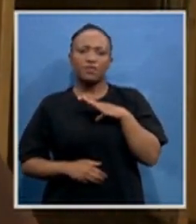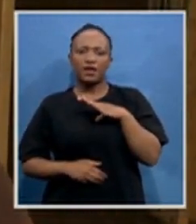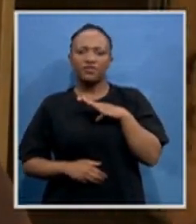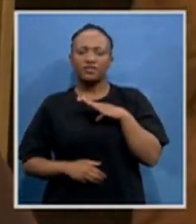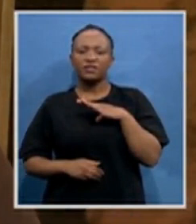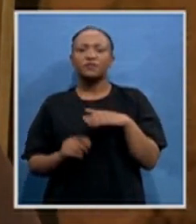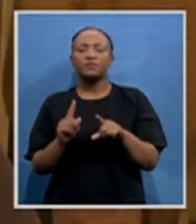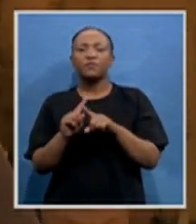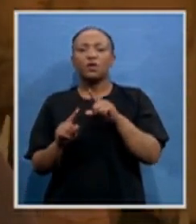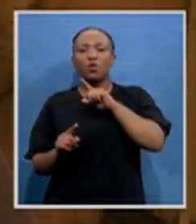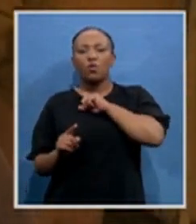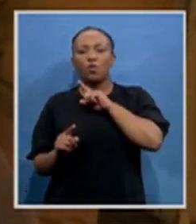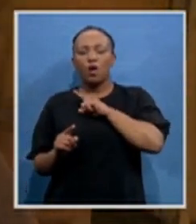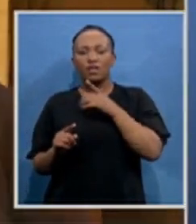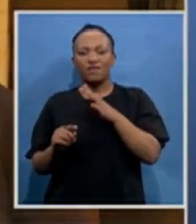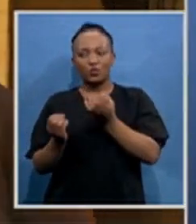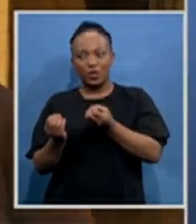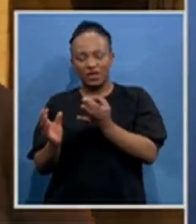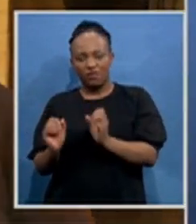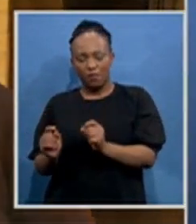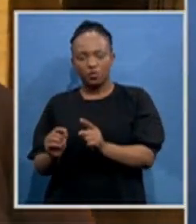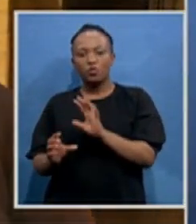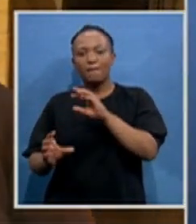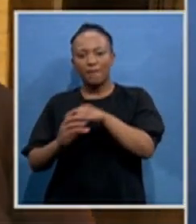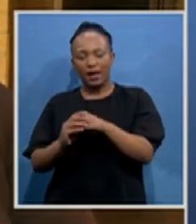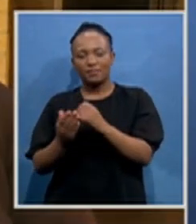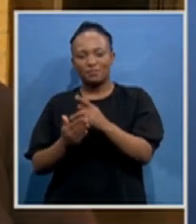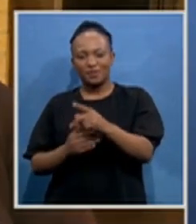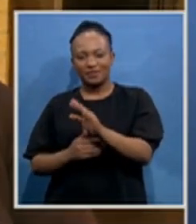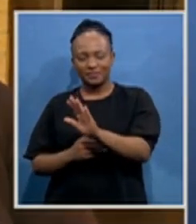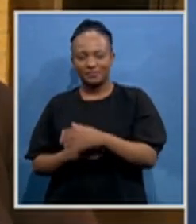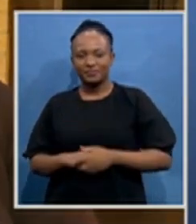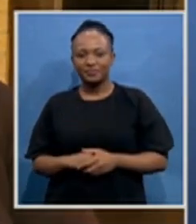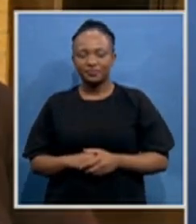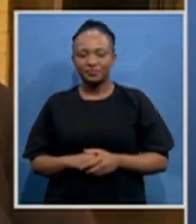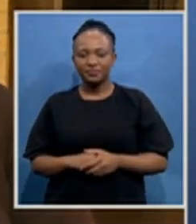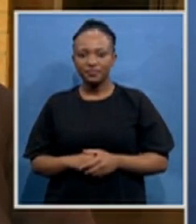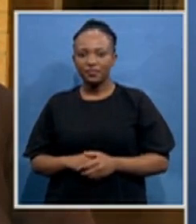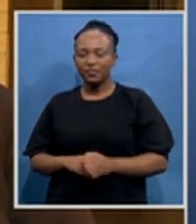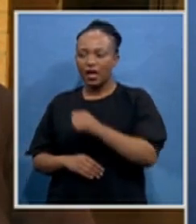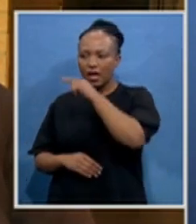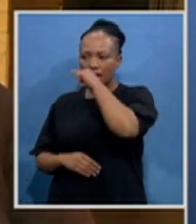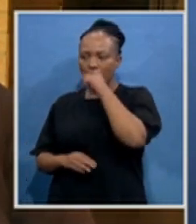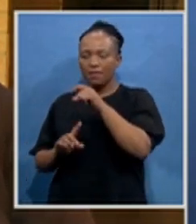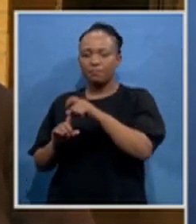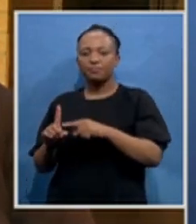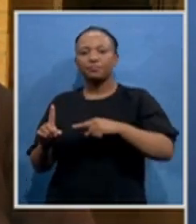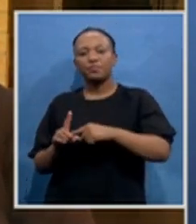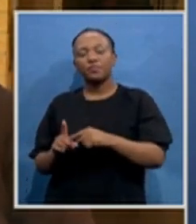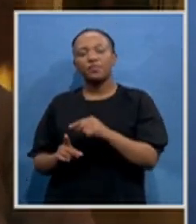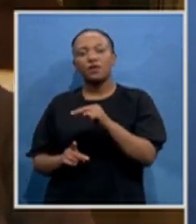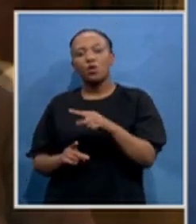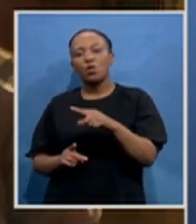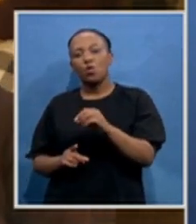as part of these projects. Well, the name of the project, Kuyasa, definitely gives one a sense of some of the exciting work